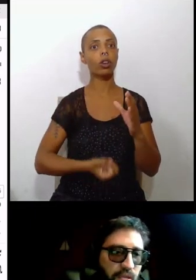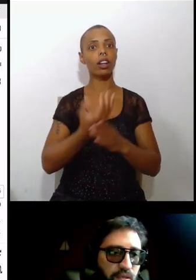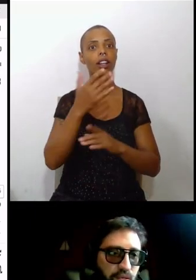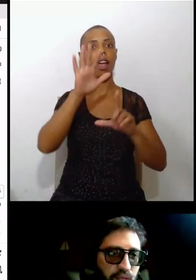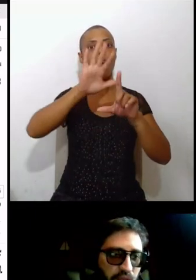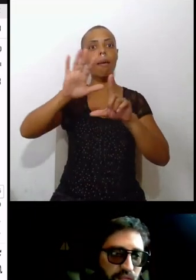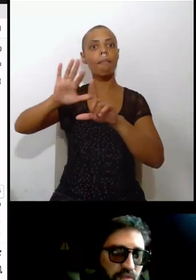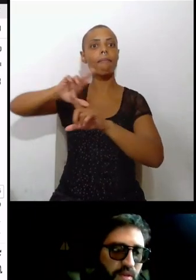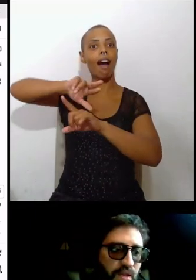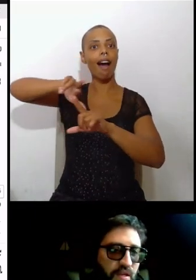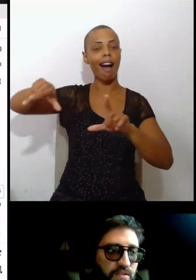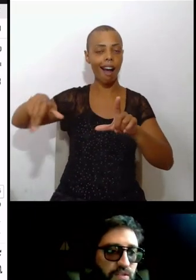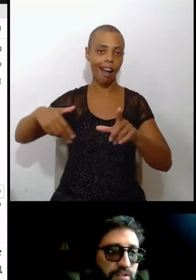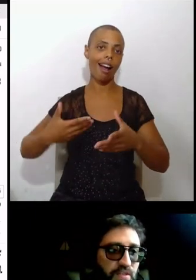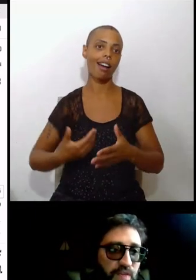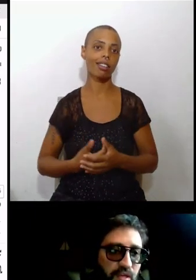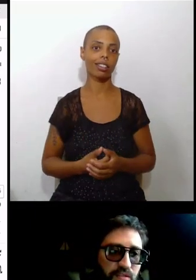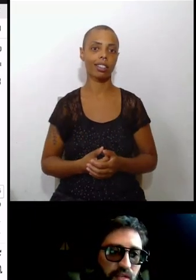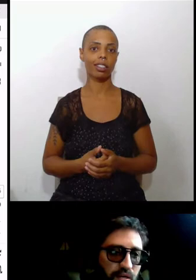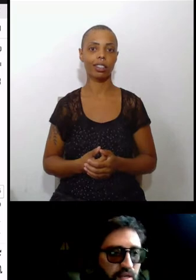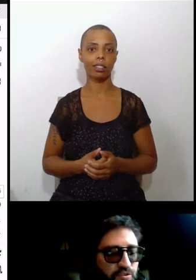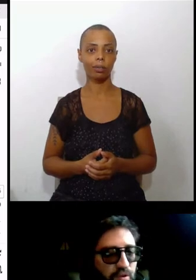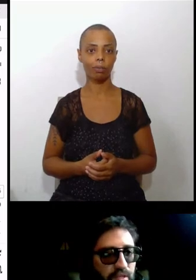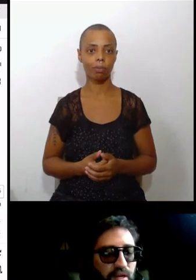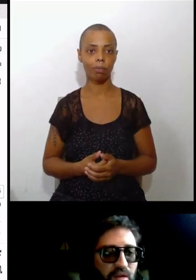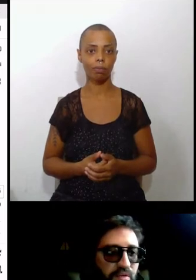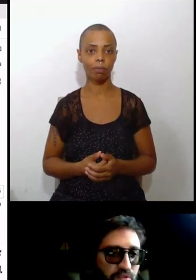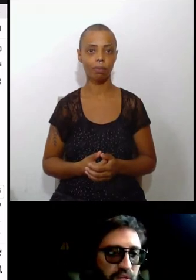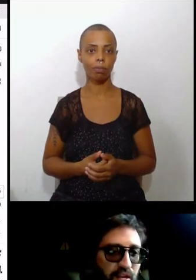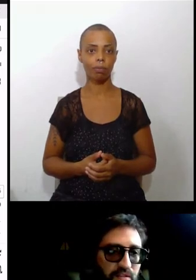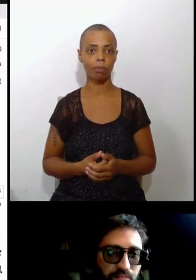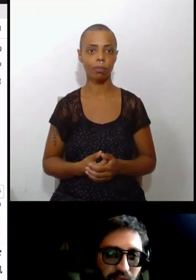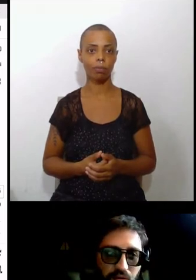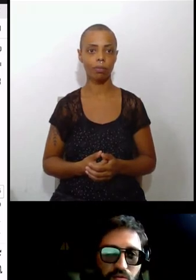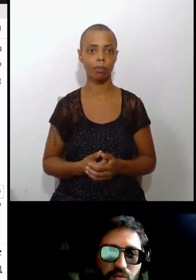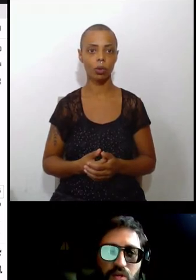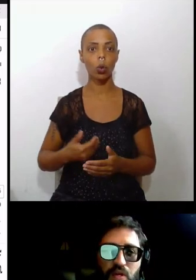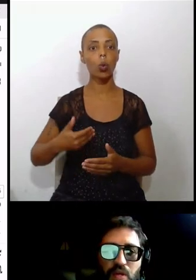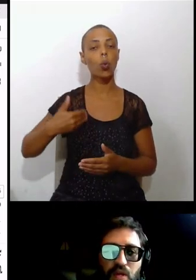happens to me when I am creating those images foreign